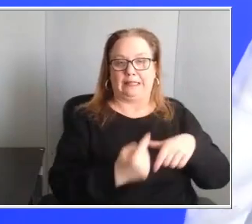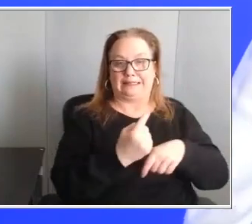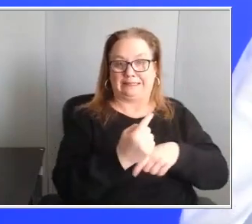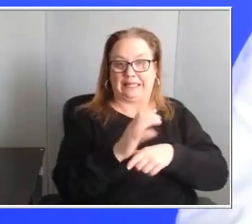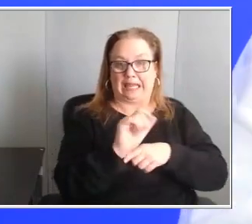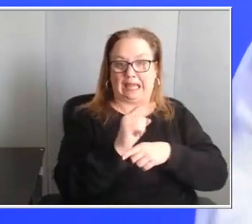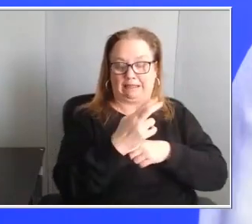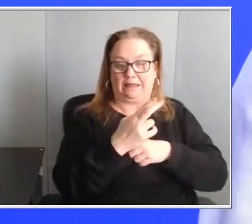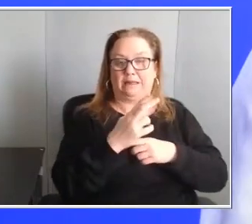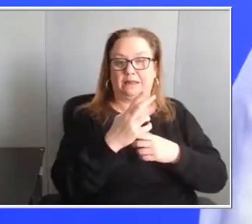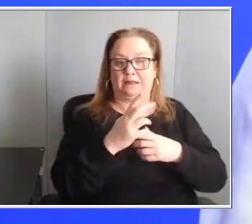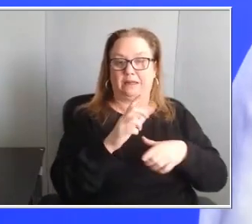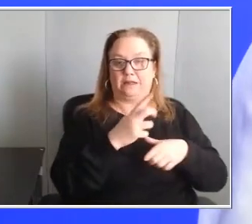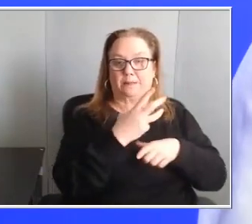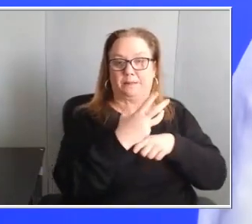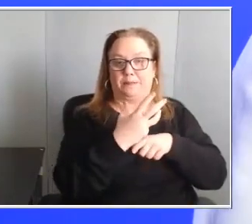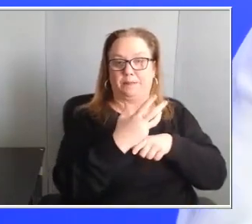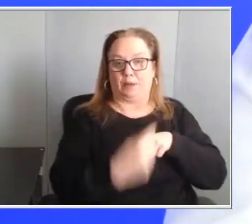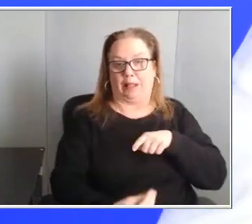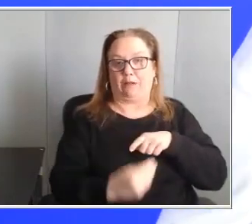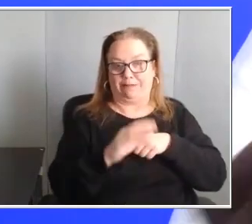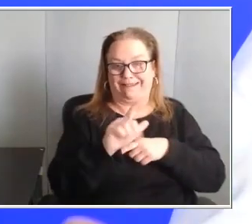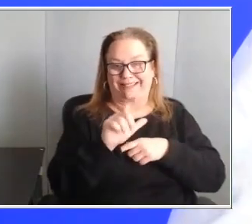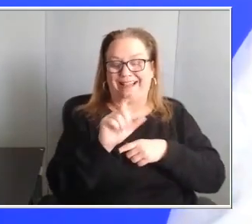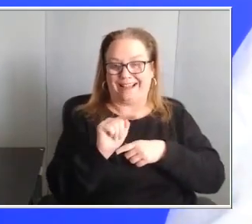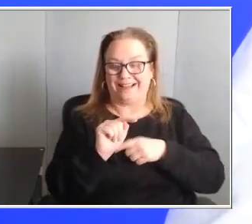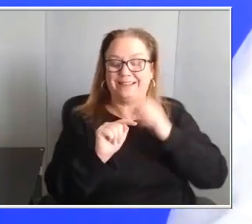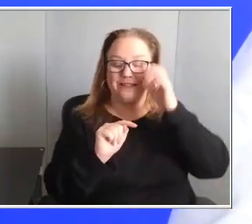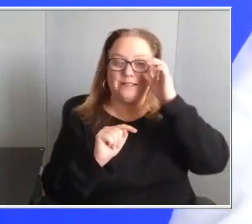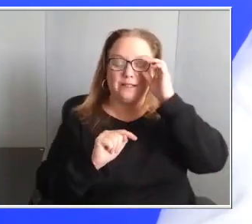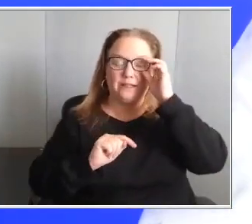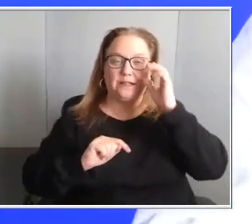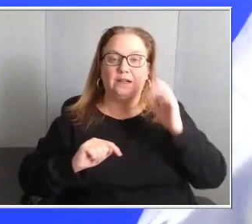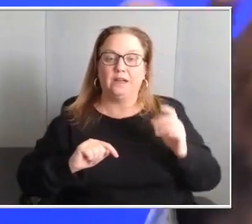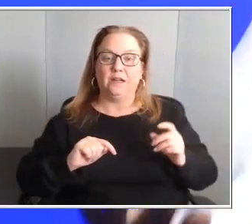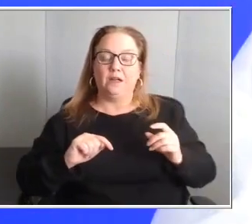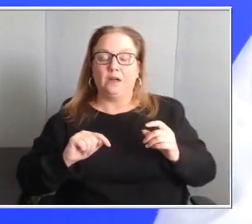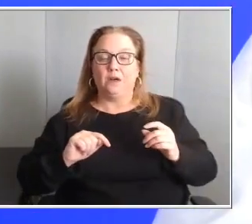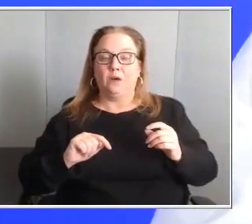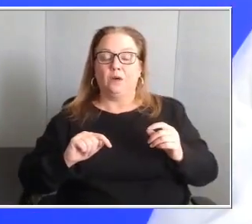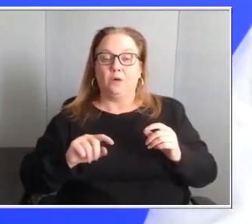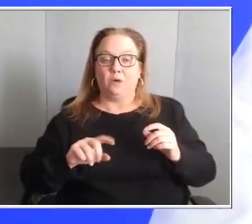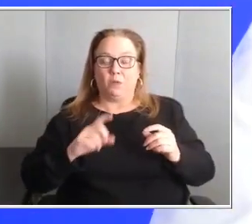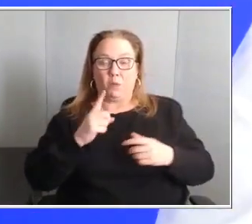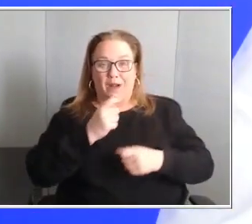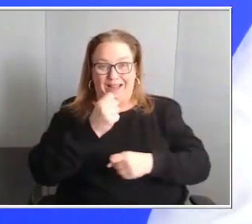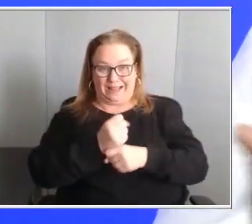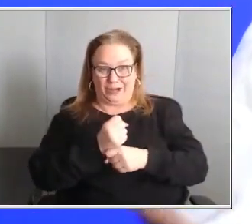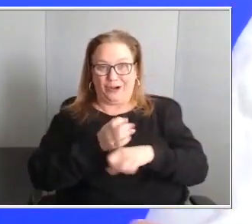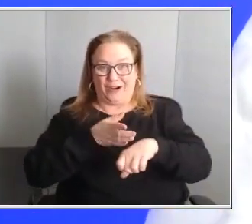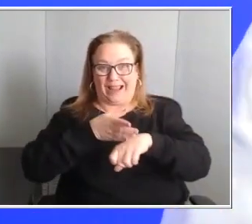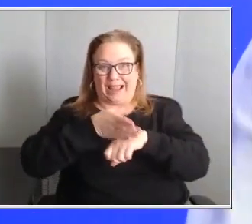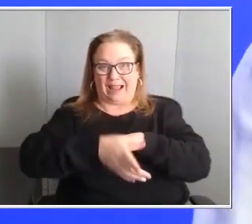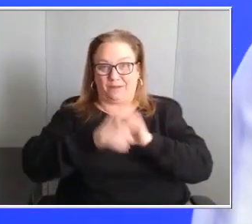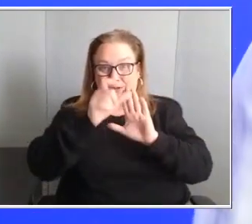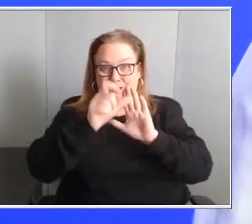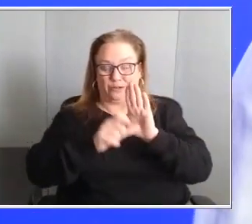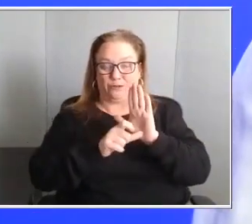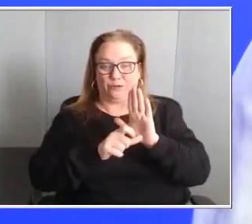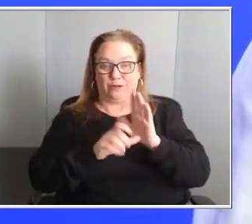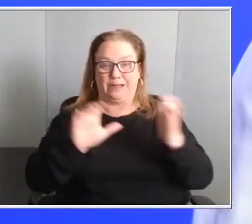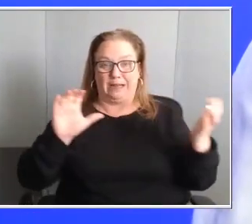into the brain to pull out the clots. And we follow these patients all the way out to a year to see if there were better outcomes